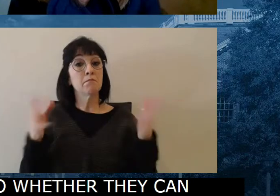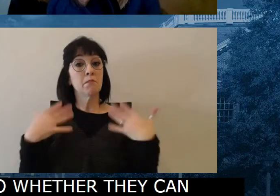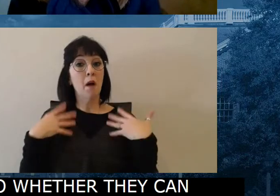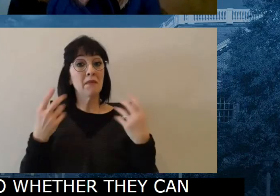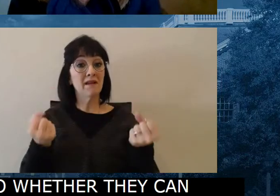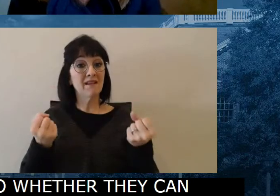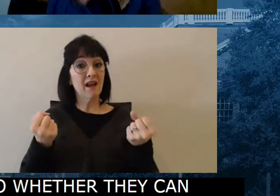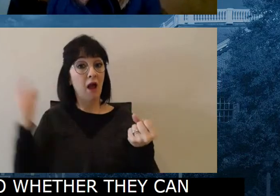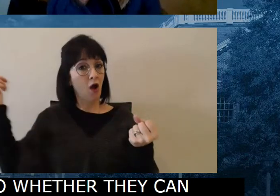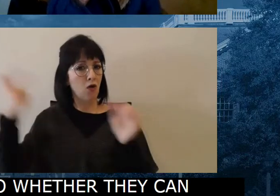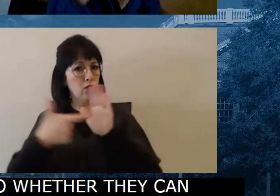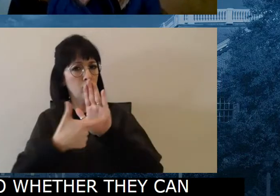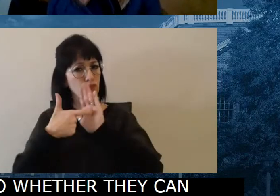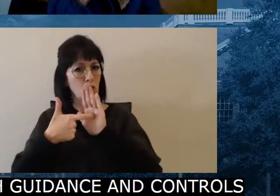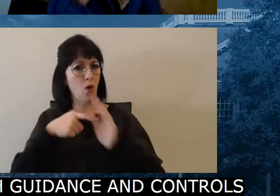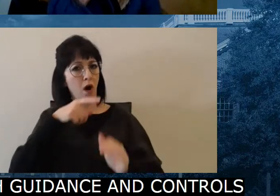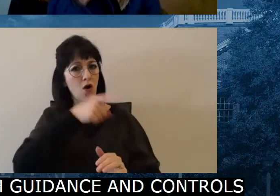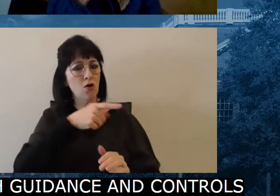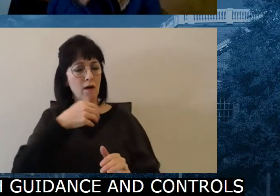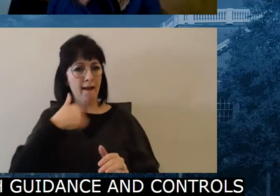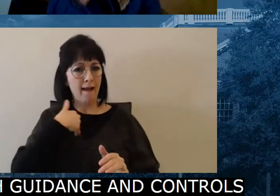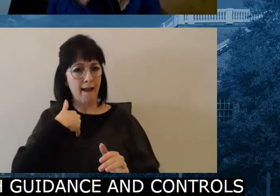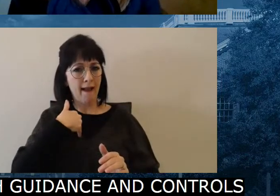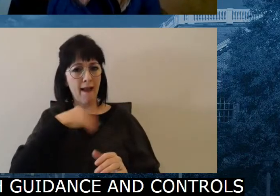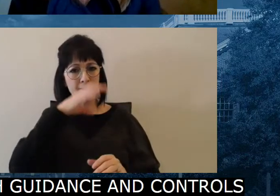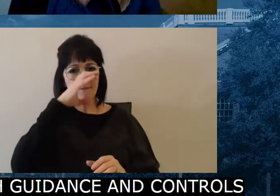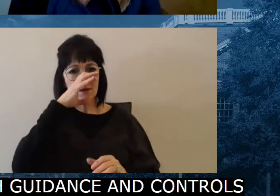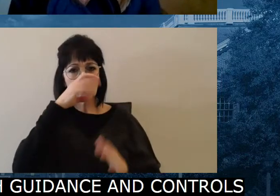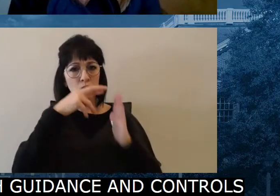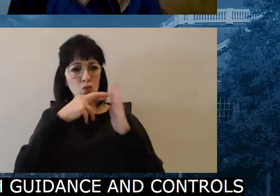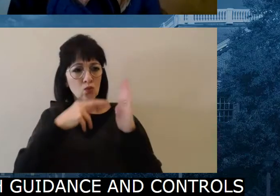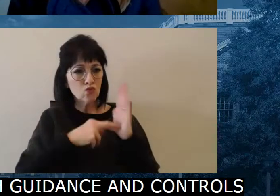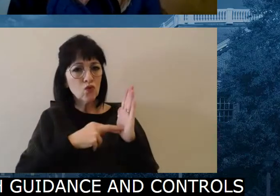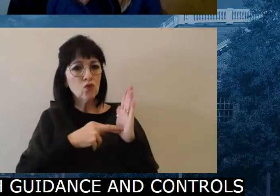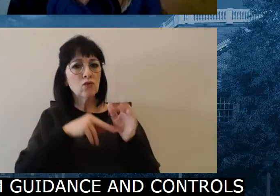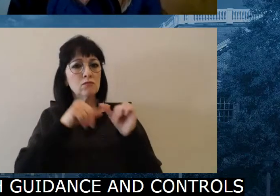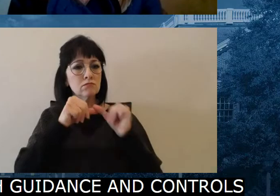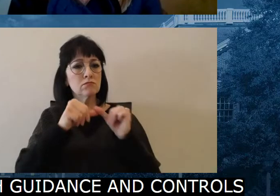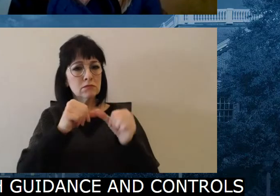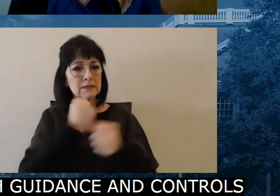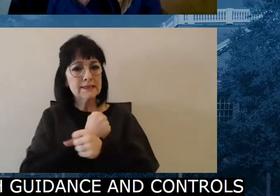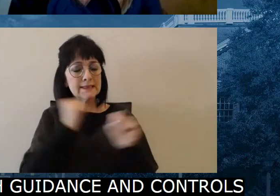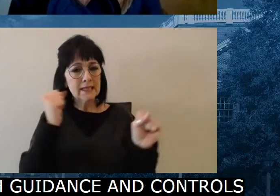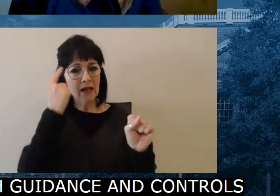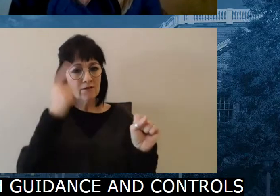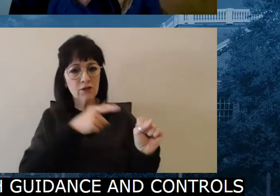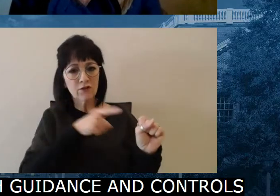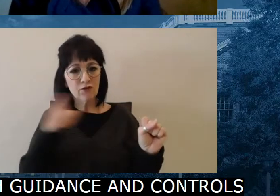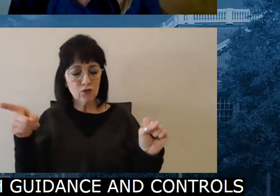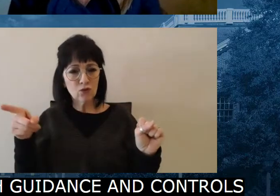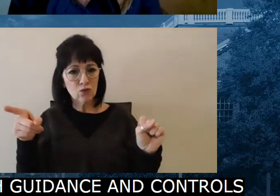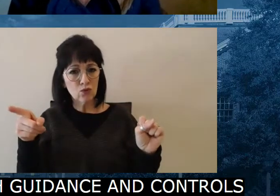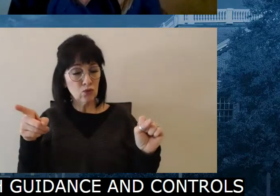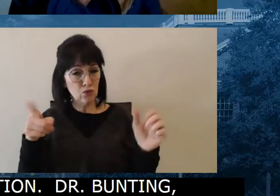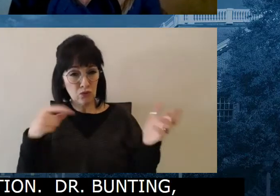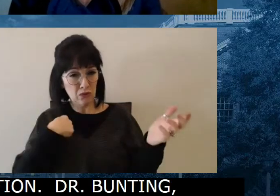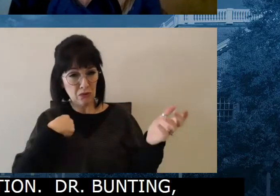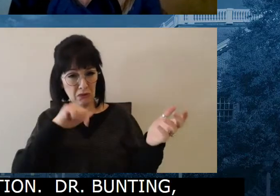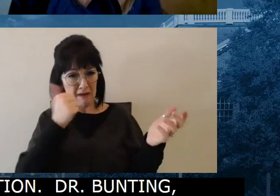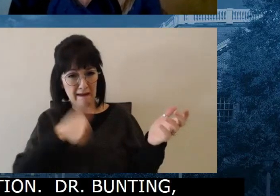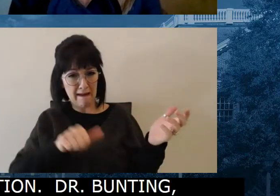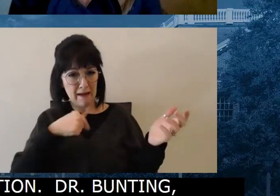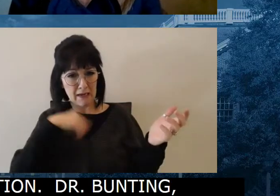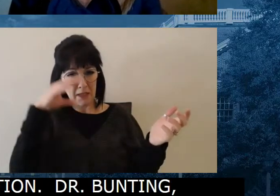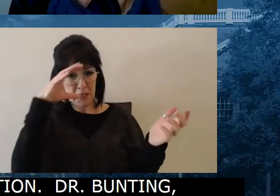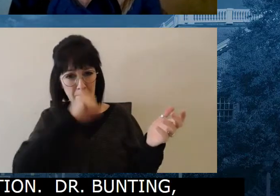for in-person instruction. Dr. Bunting, is there anything there that I missed? You did an excellent job. There are buses